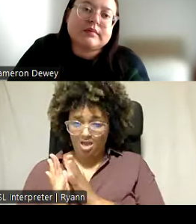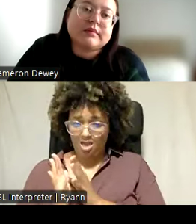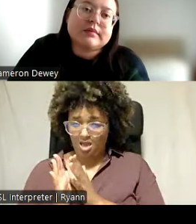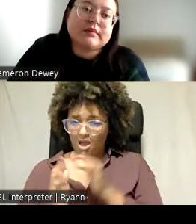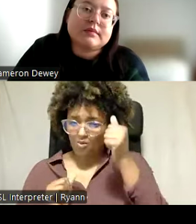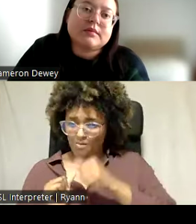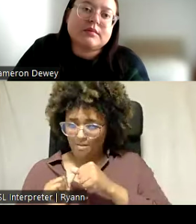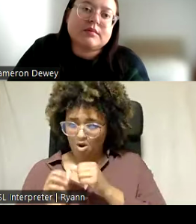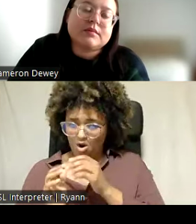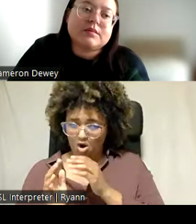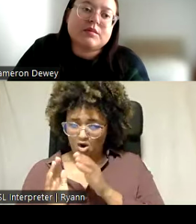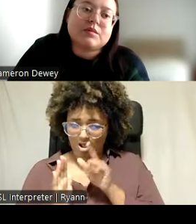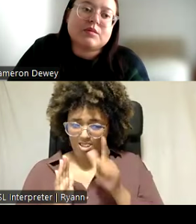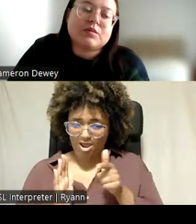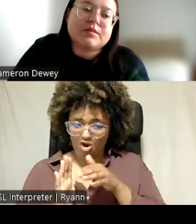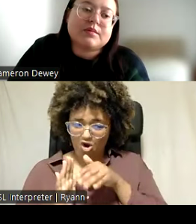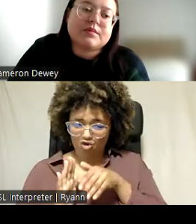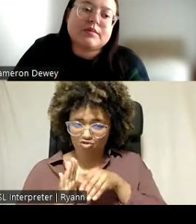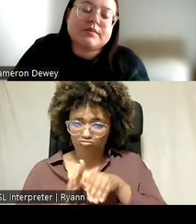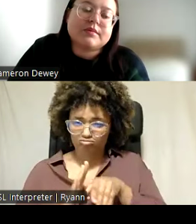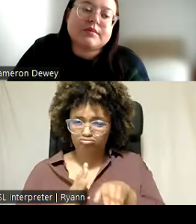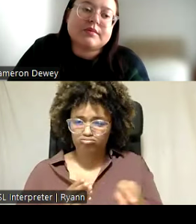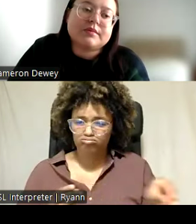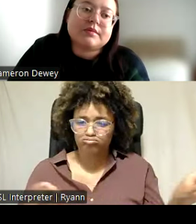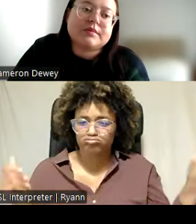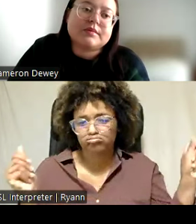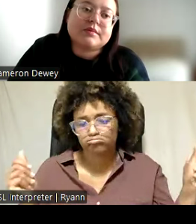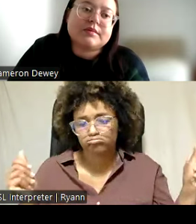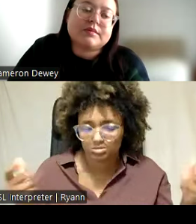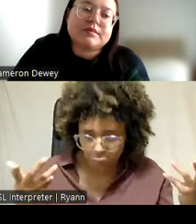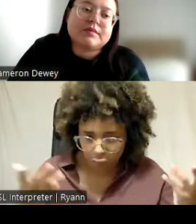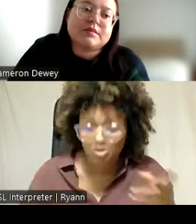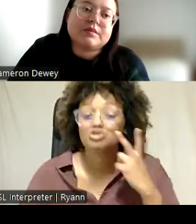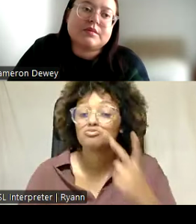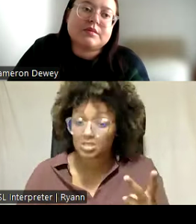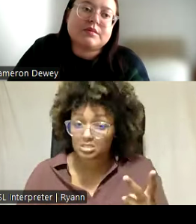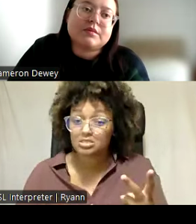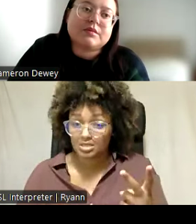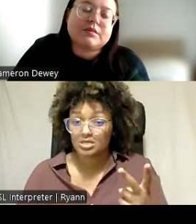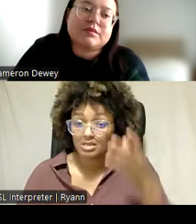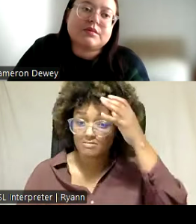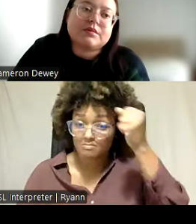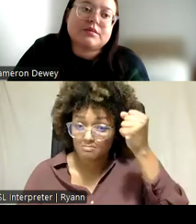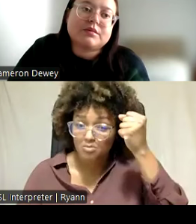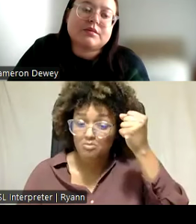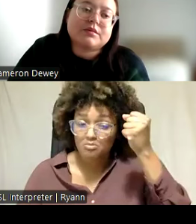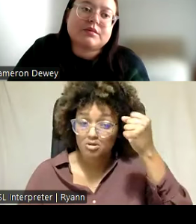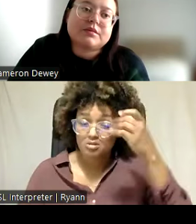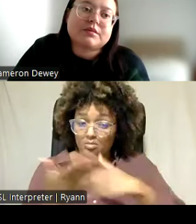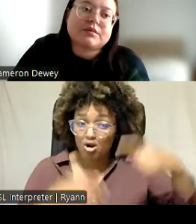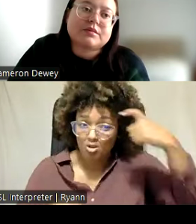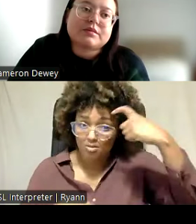more minuscule, I guess. And this is when we see that the hippocampus may switch to minimal encoding. I